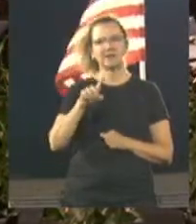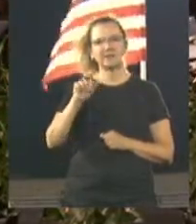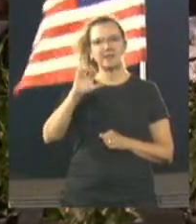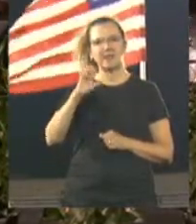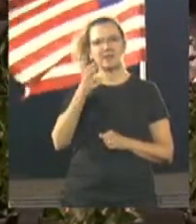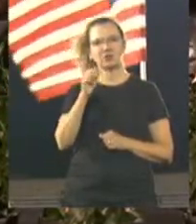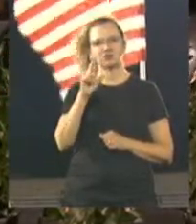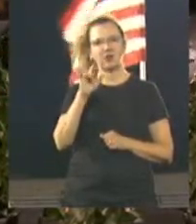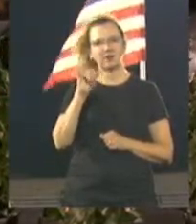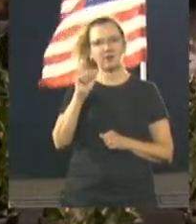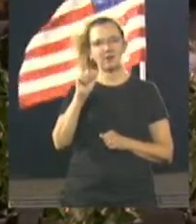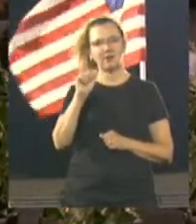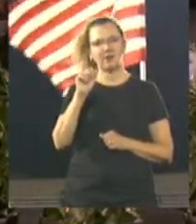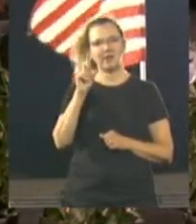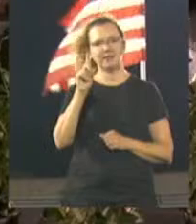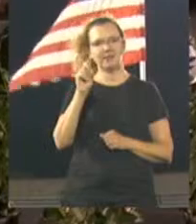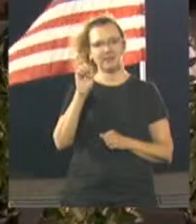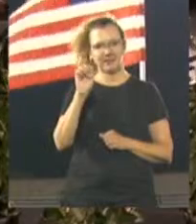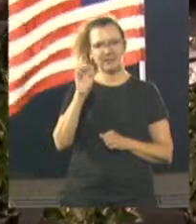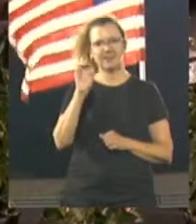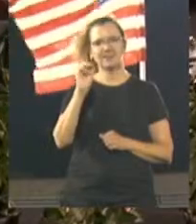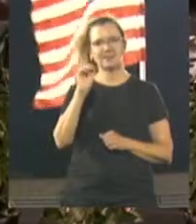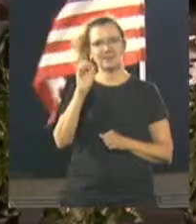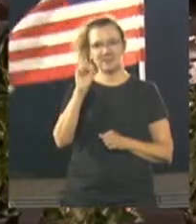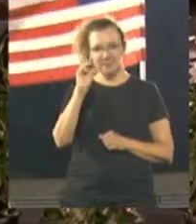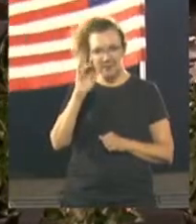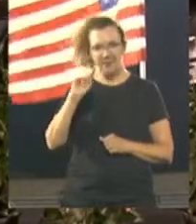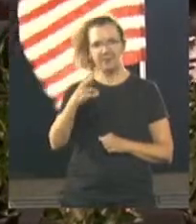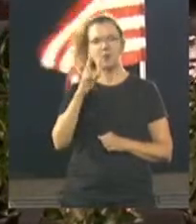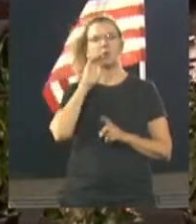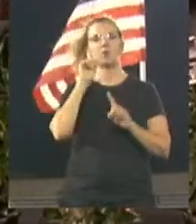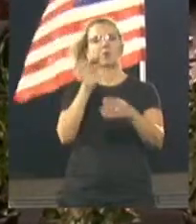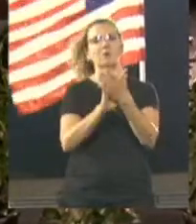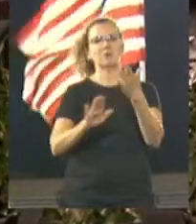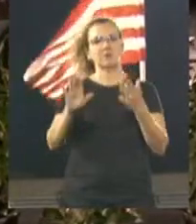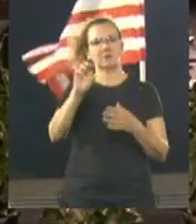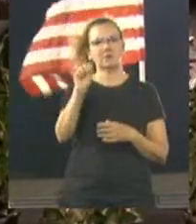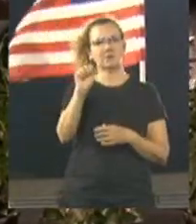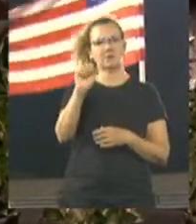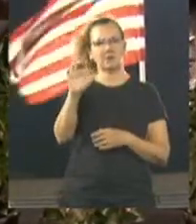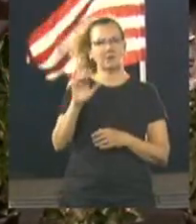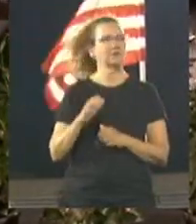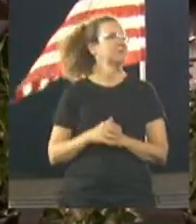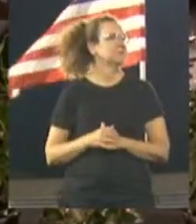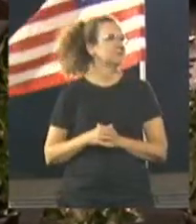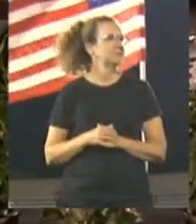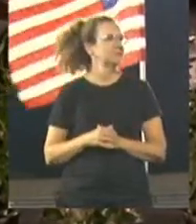Zachariah D. DeSmith will be attending San Antonio College.